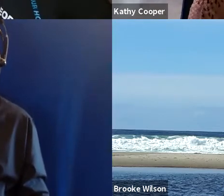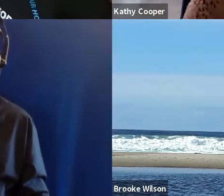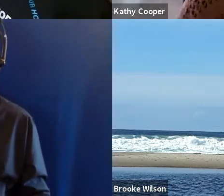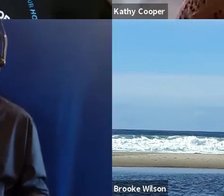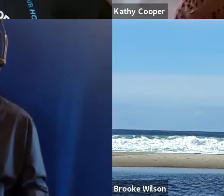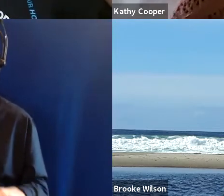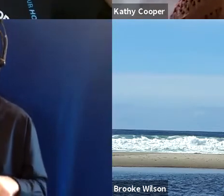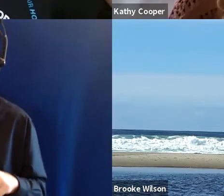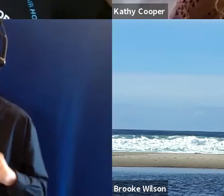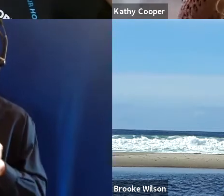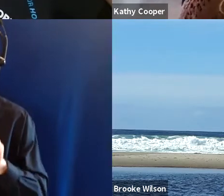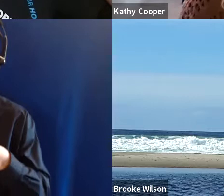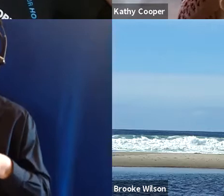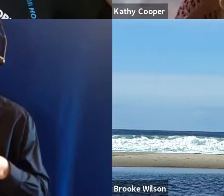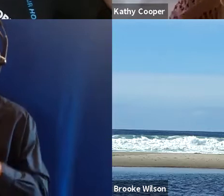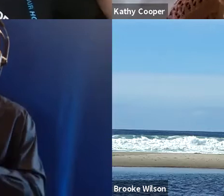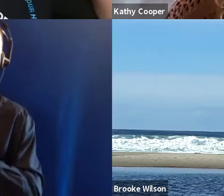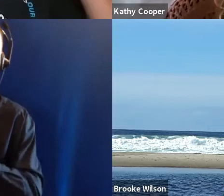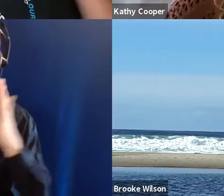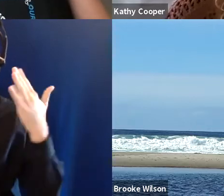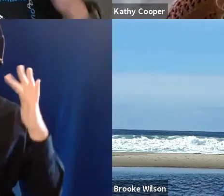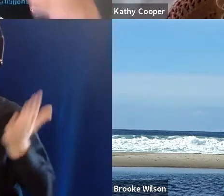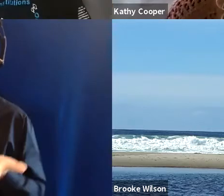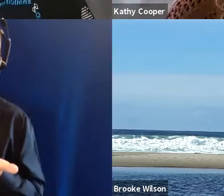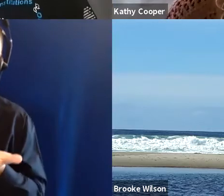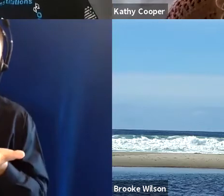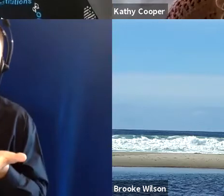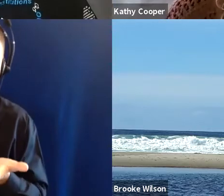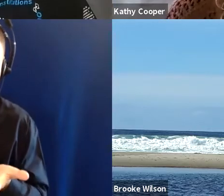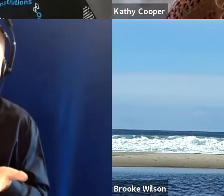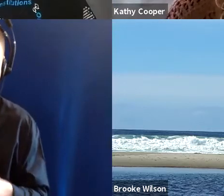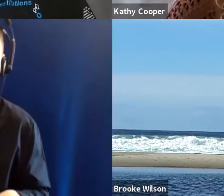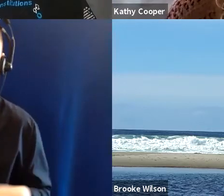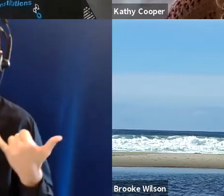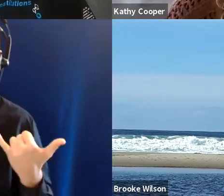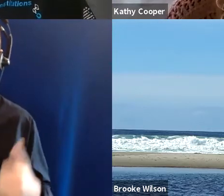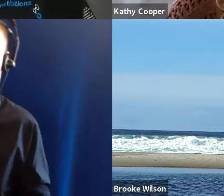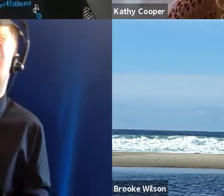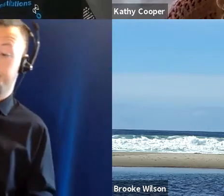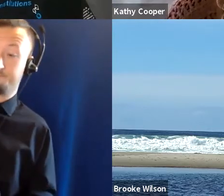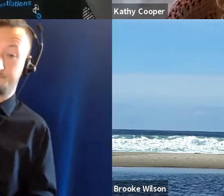you. So without further ado, I will turn it over to Kathy and Amy.